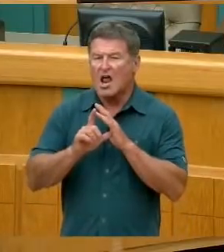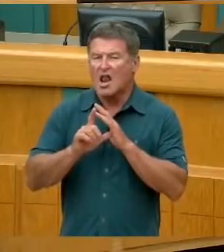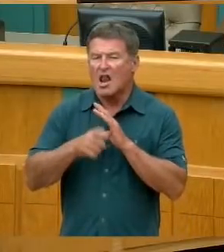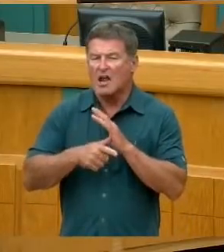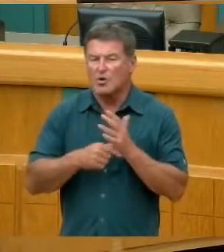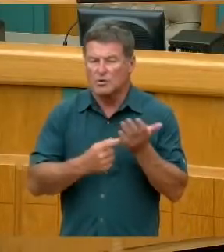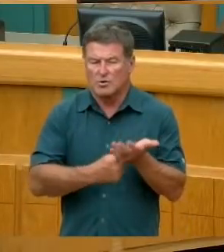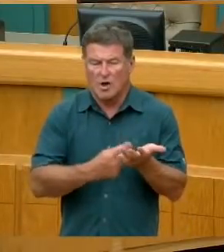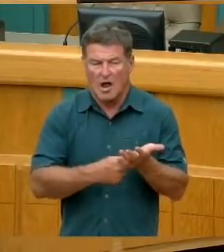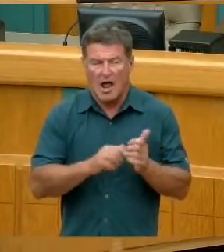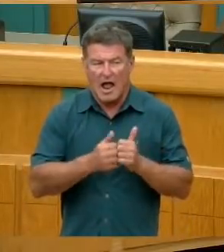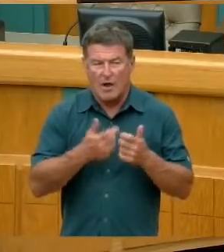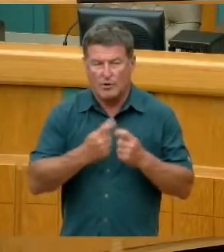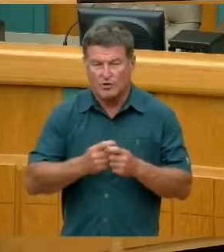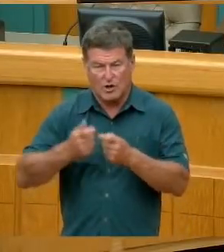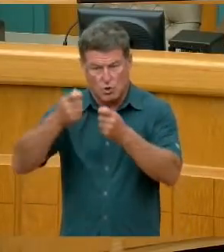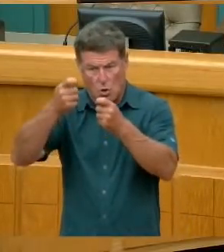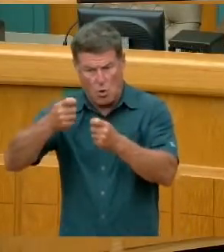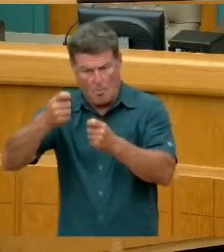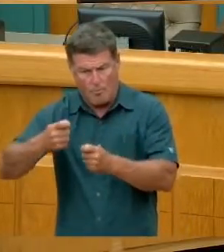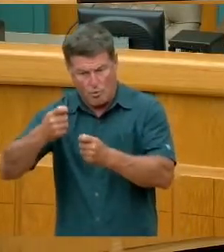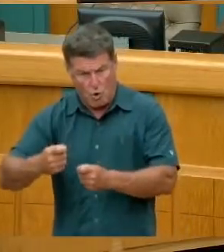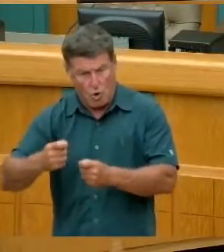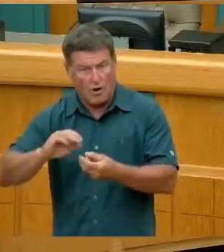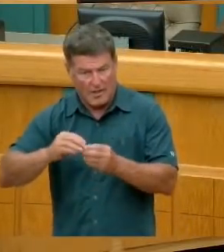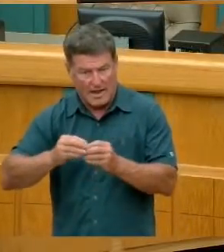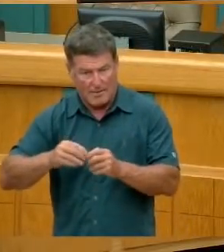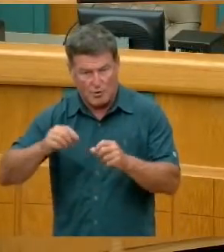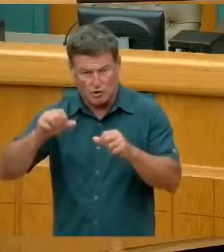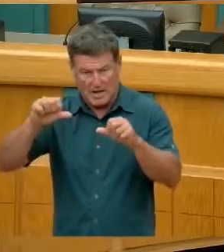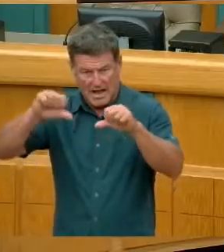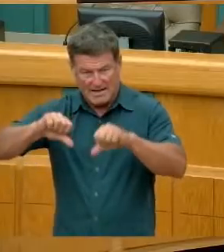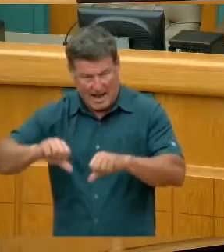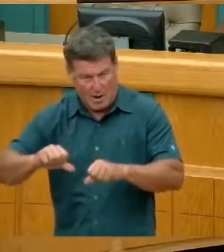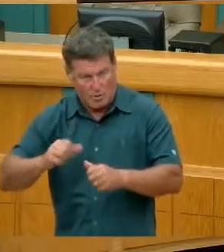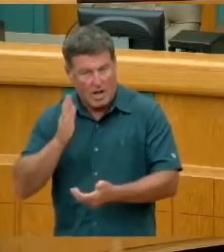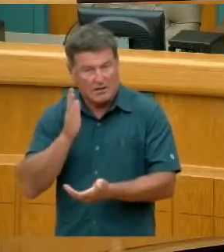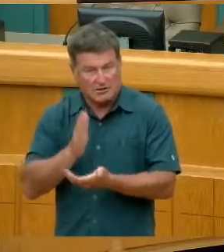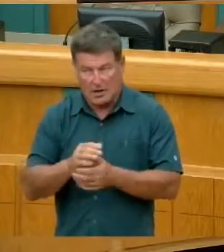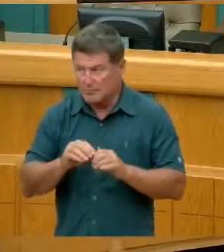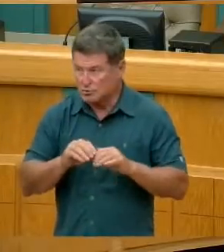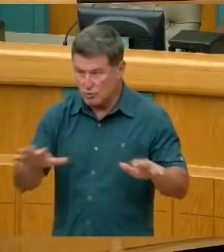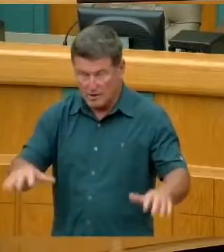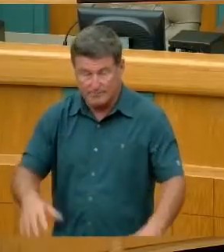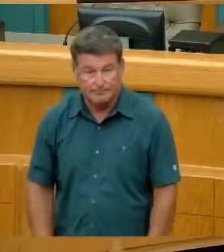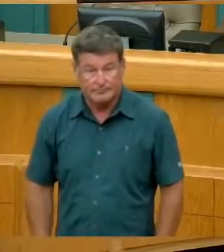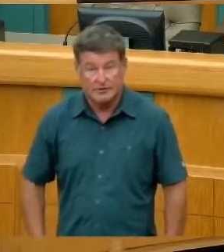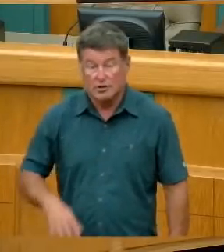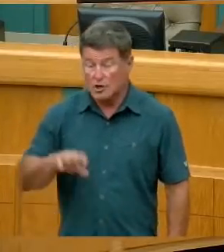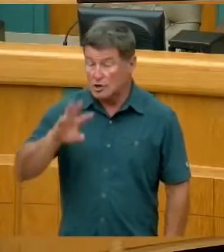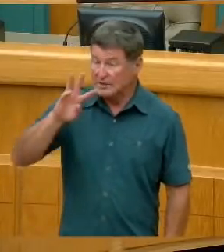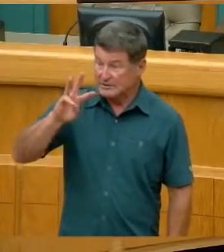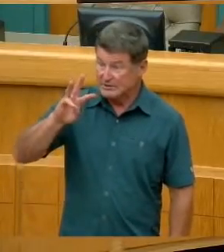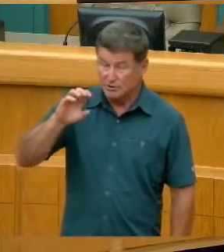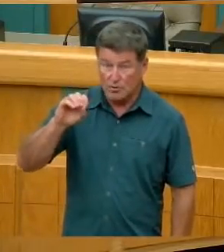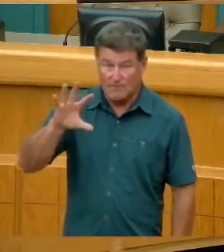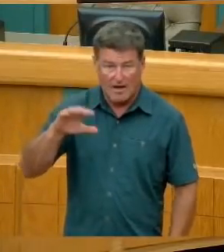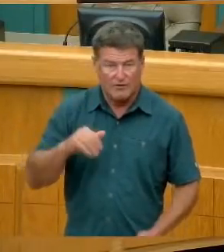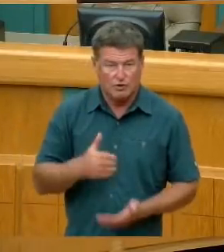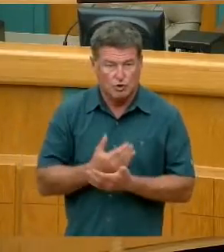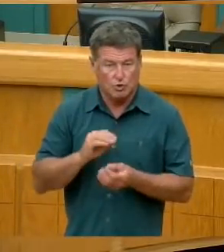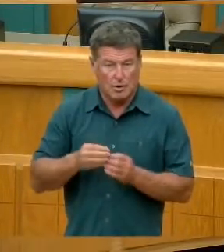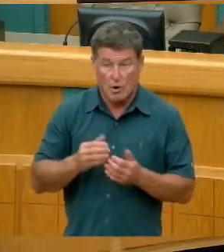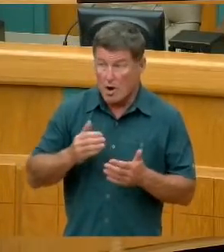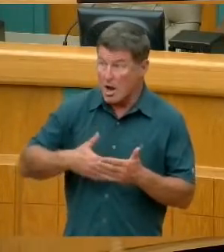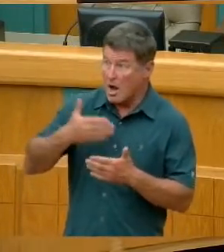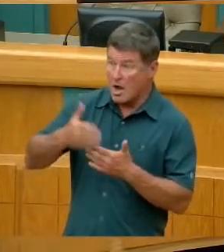later about what we're going to do to try to bring these back in line and stop that spread. So 605 is the new number